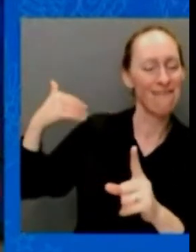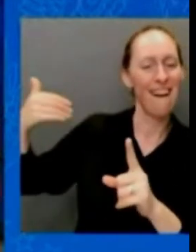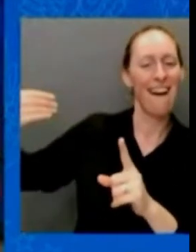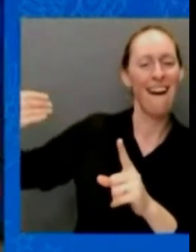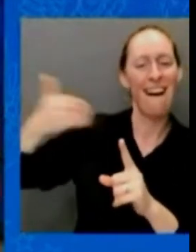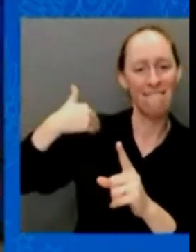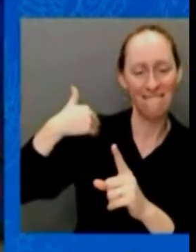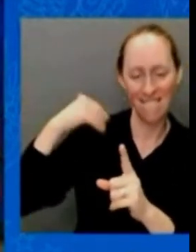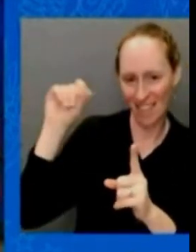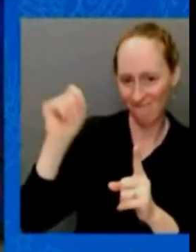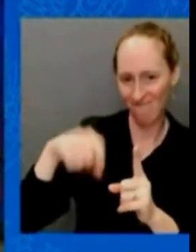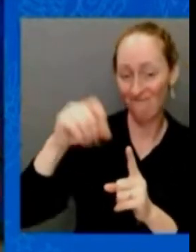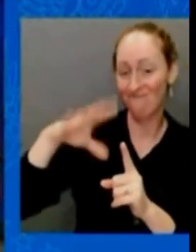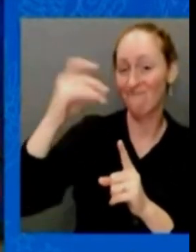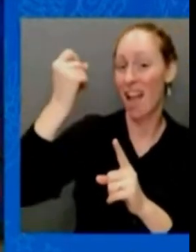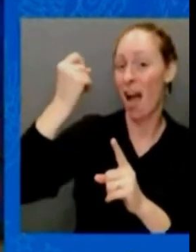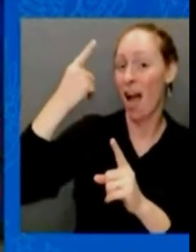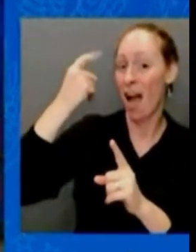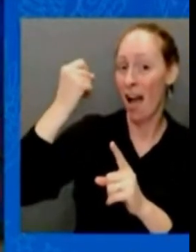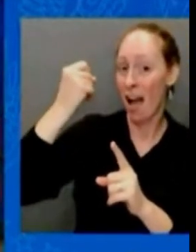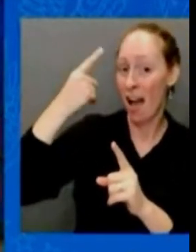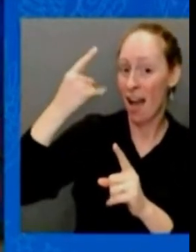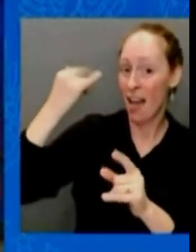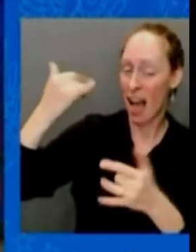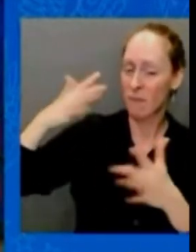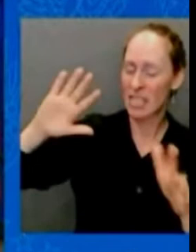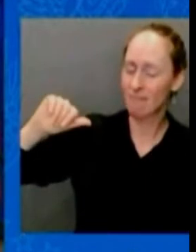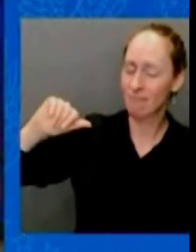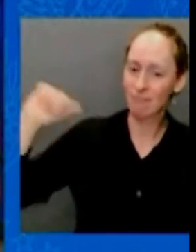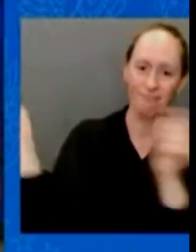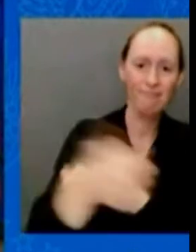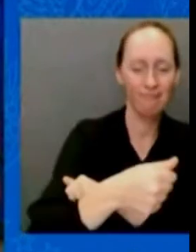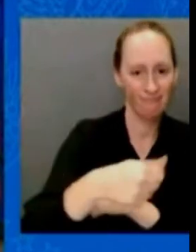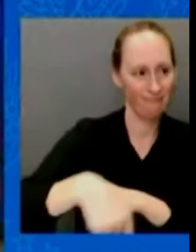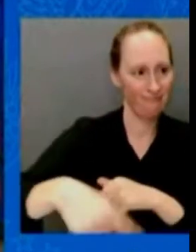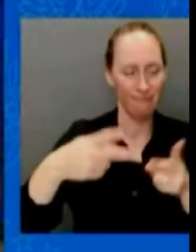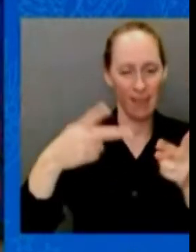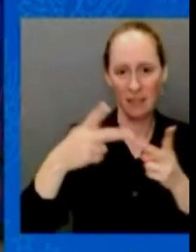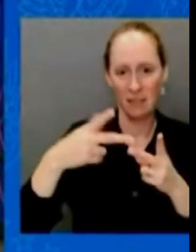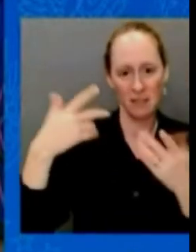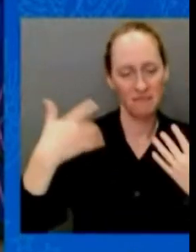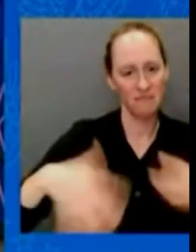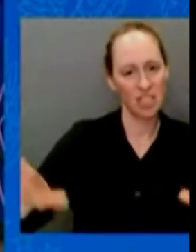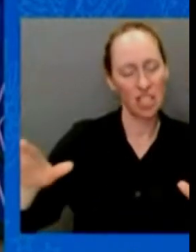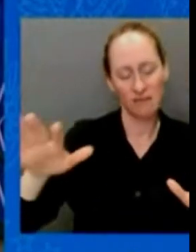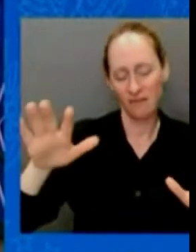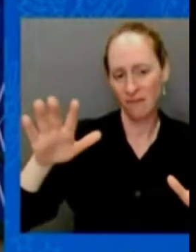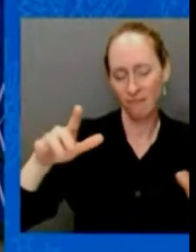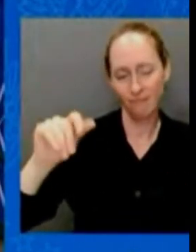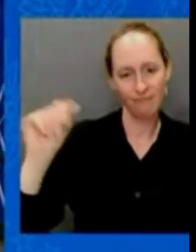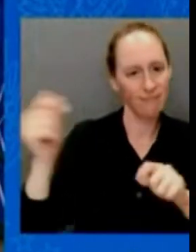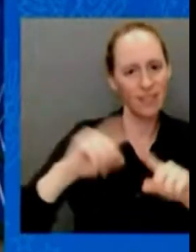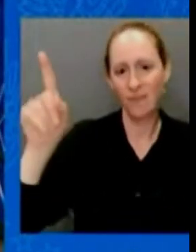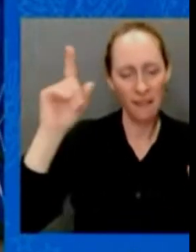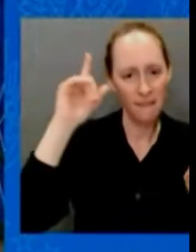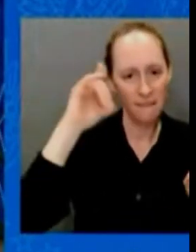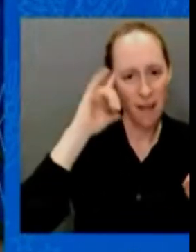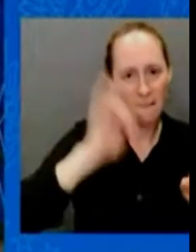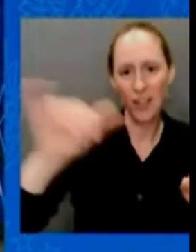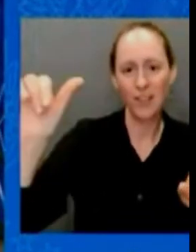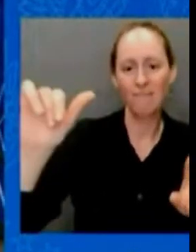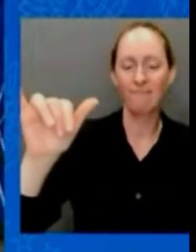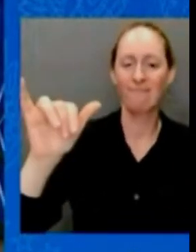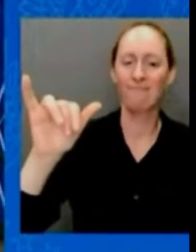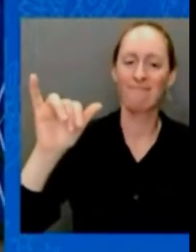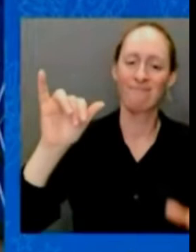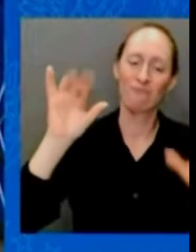history forever. So this is a great day for upstate New York, a great day for America. Thank